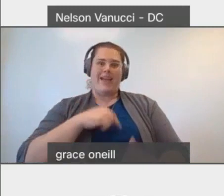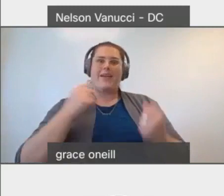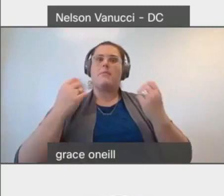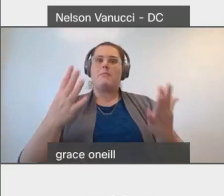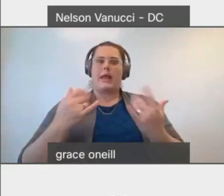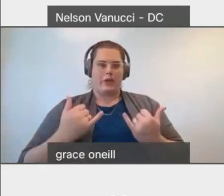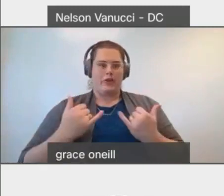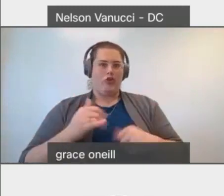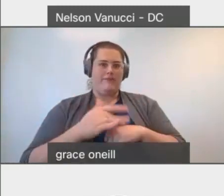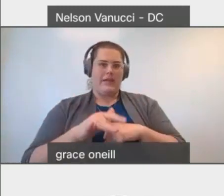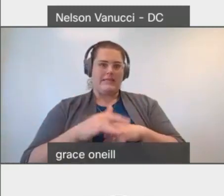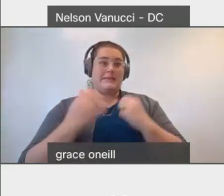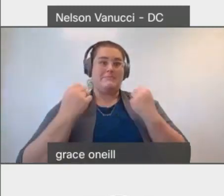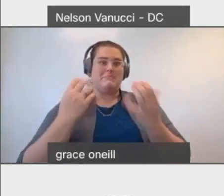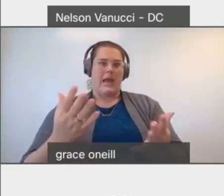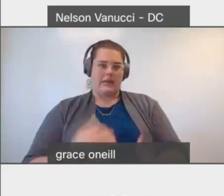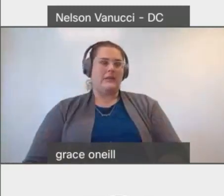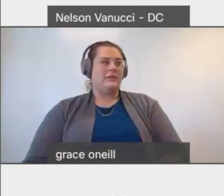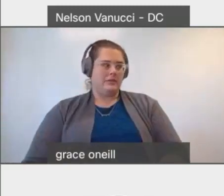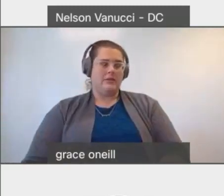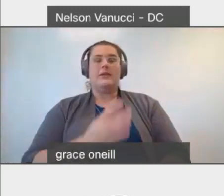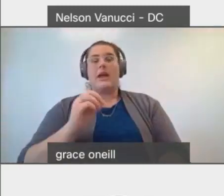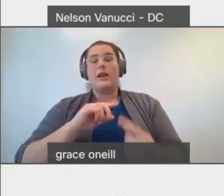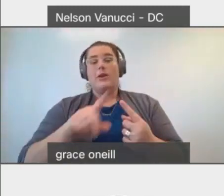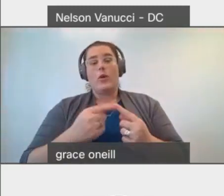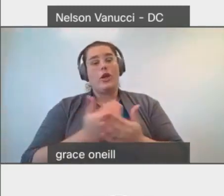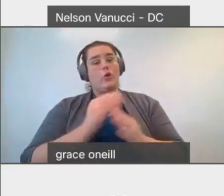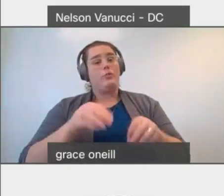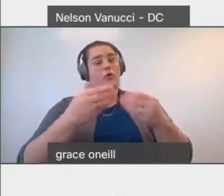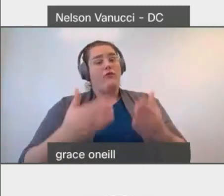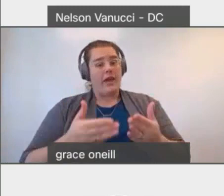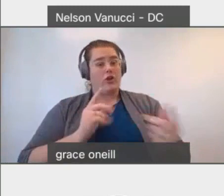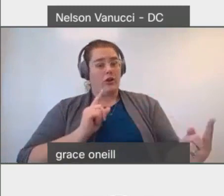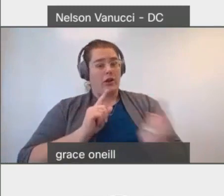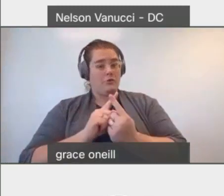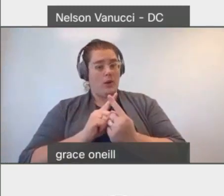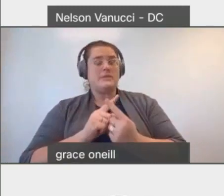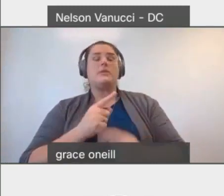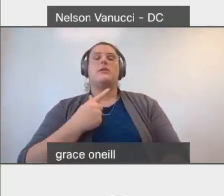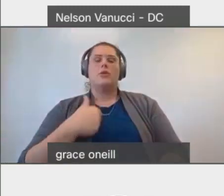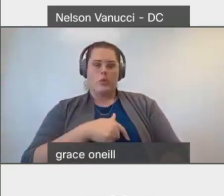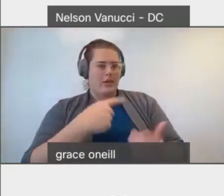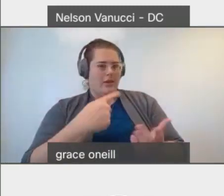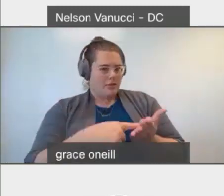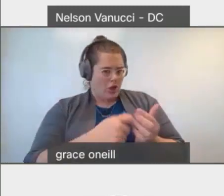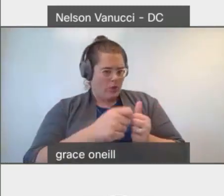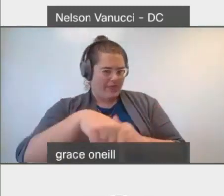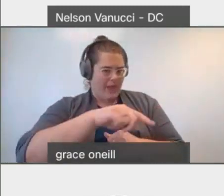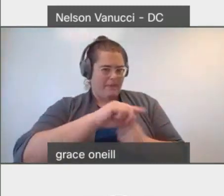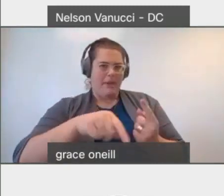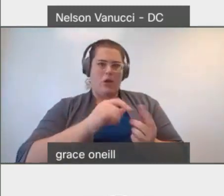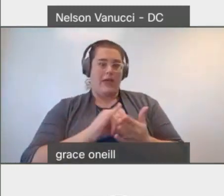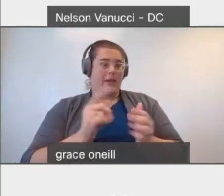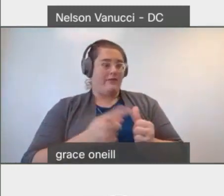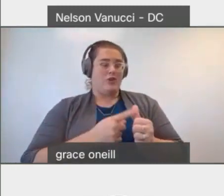I believe that when new providers come to us, one of the things that we talk to them about